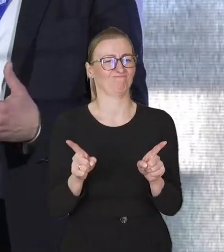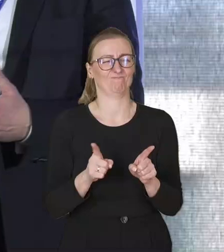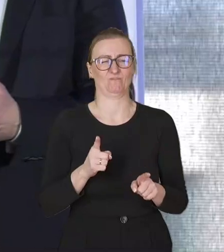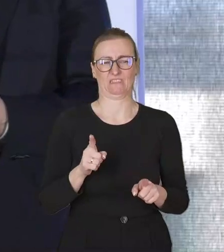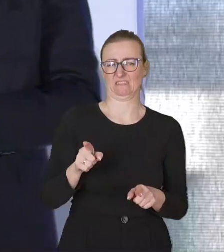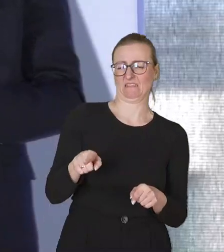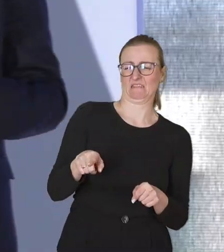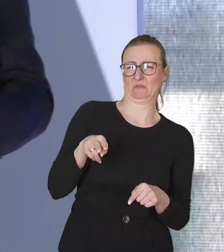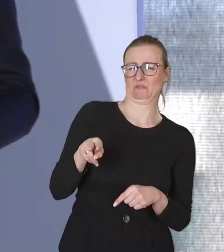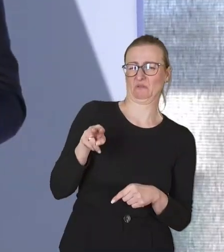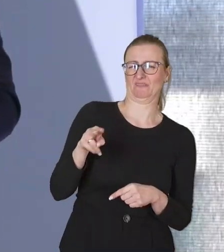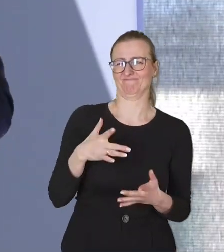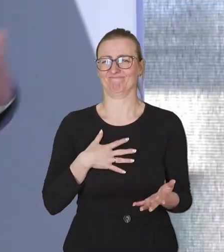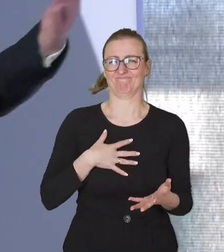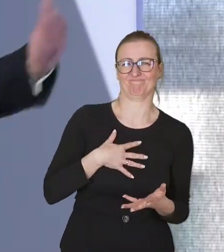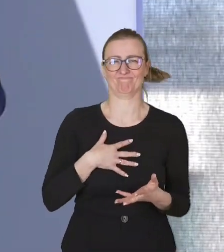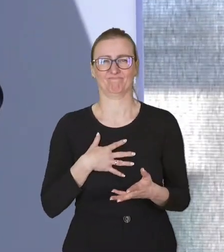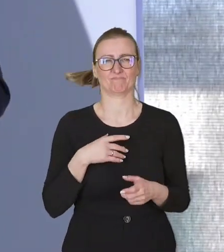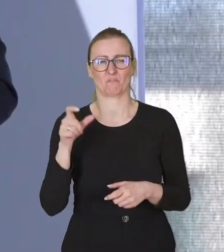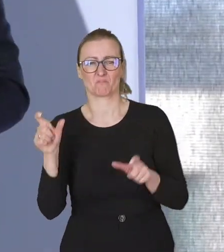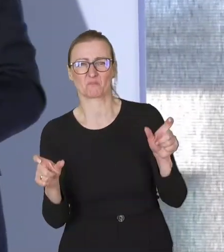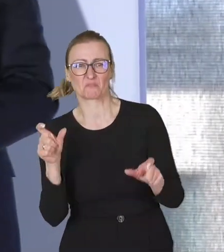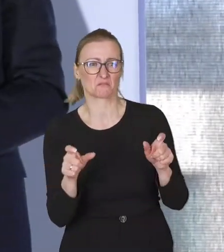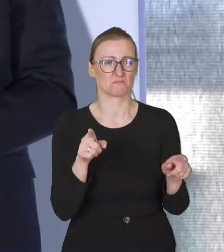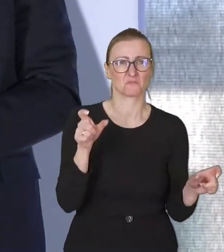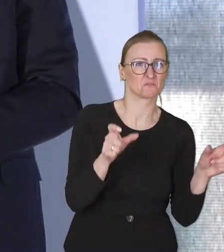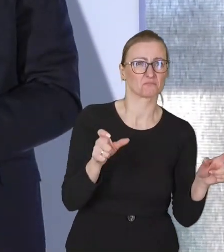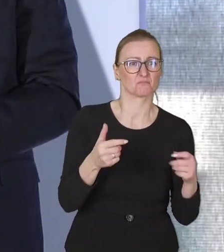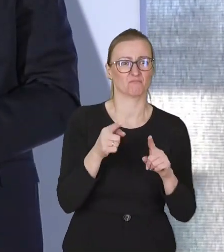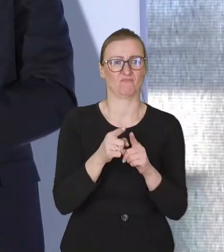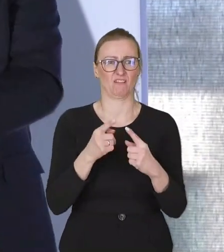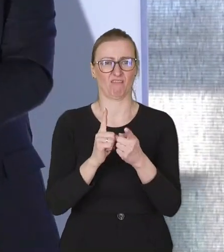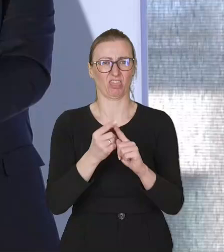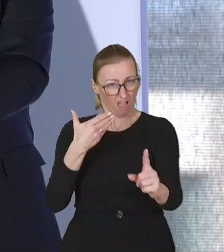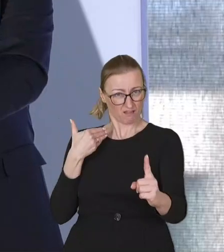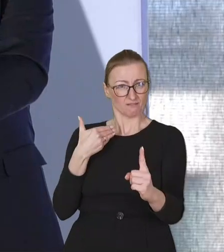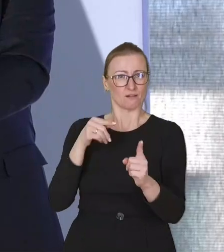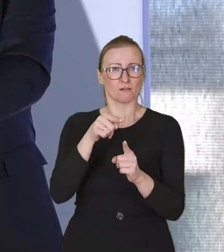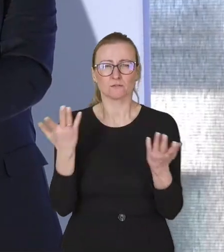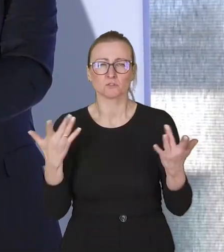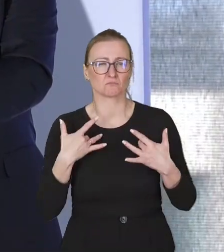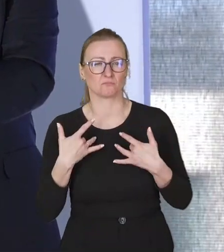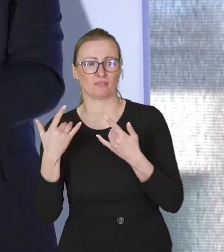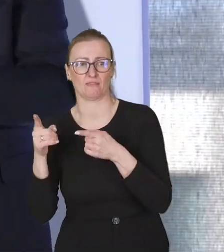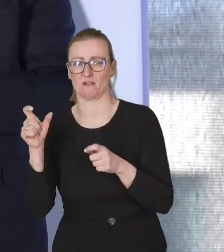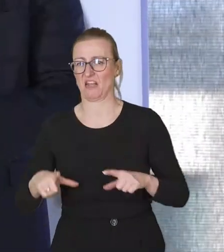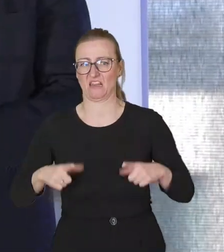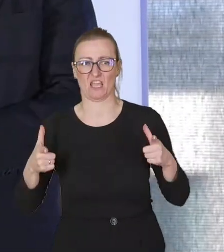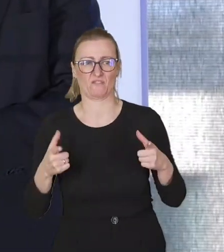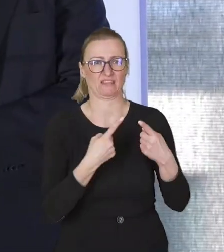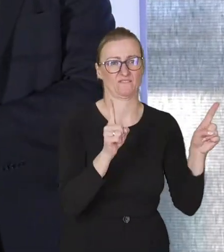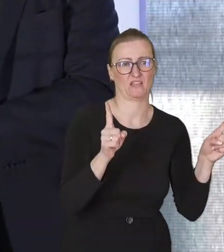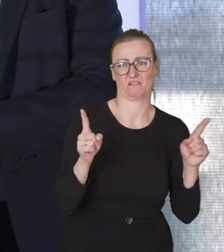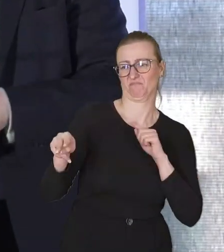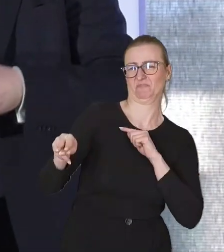Referring to the economic transition, which is a topic for our panel today, we already heard